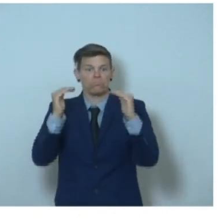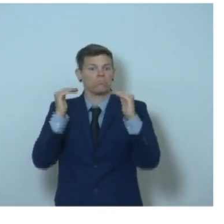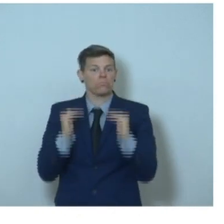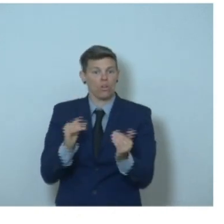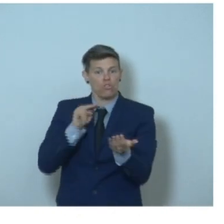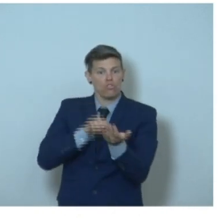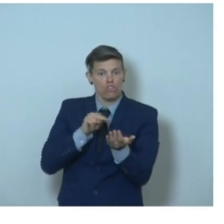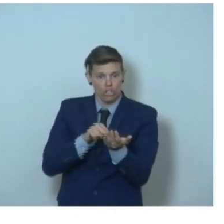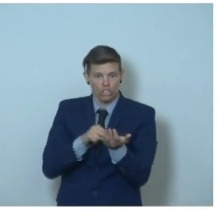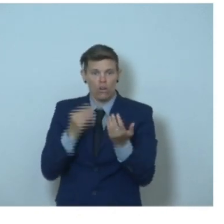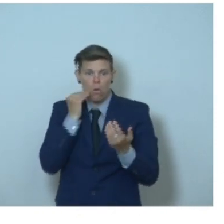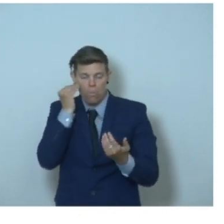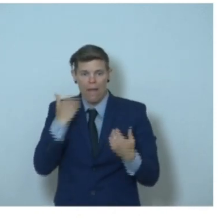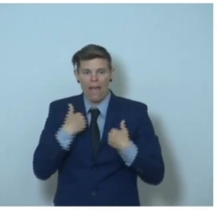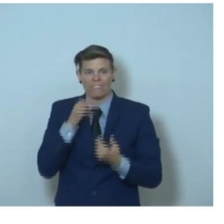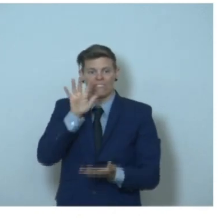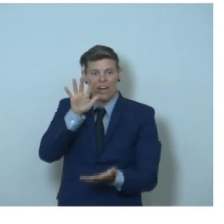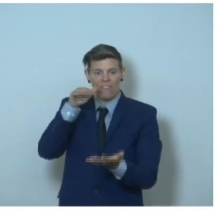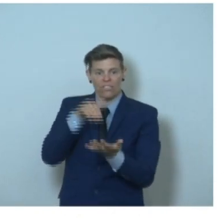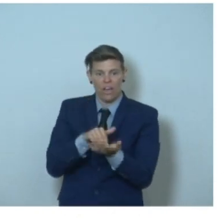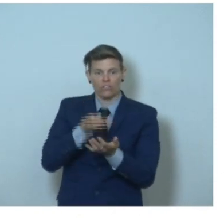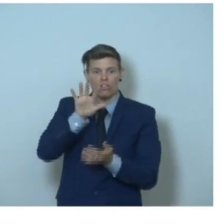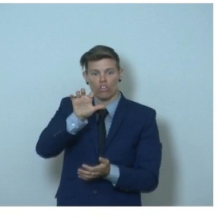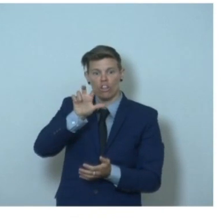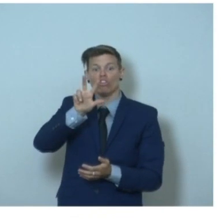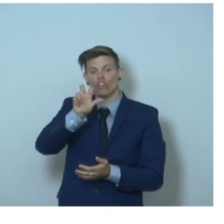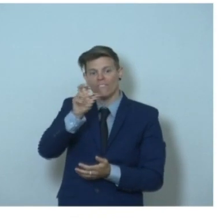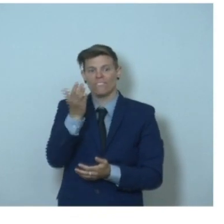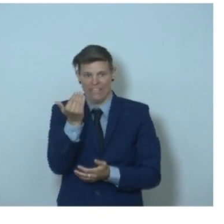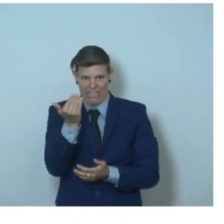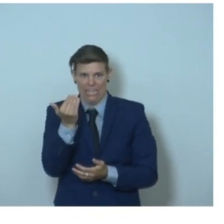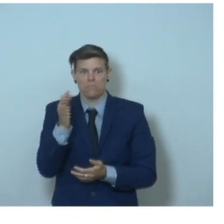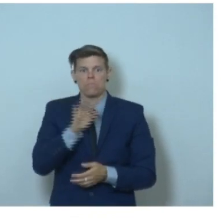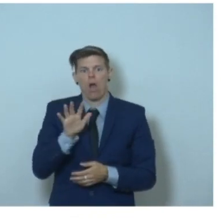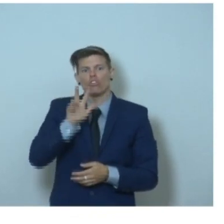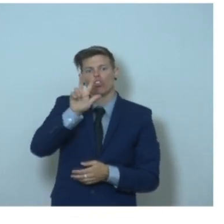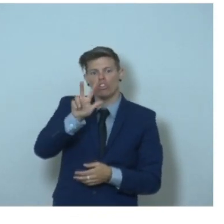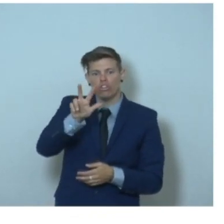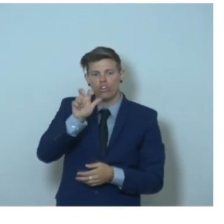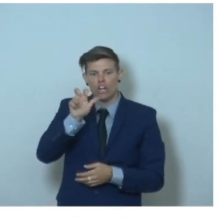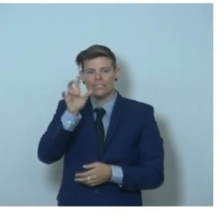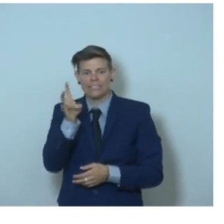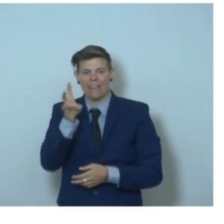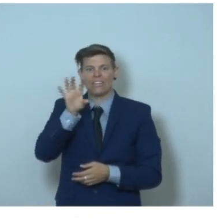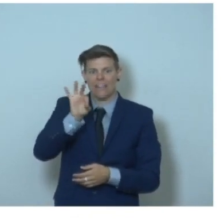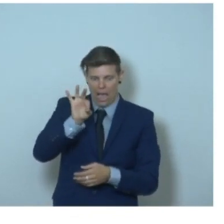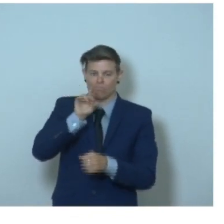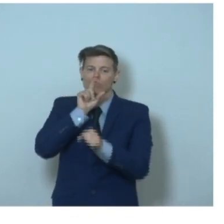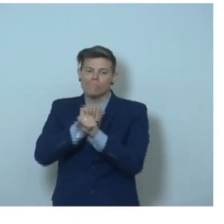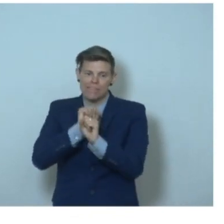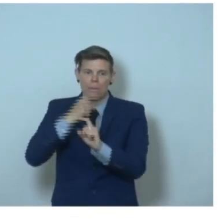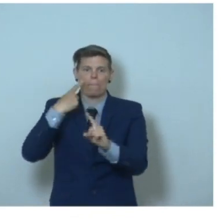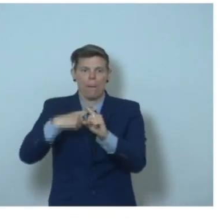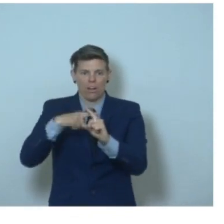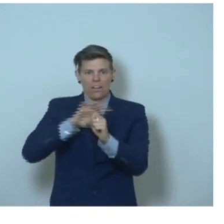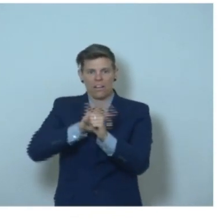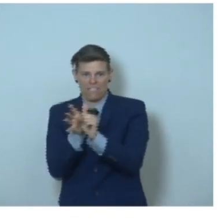5,315 individuals. We've had 379 test positive, or